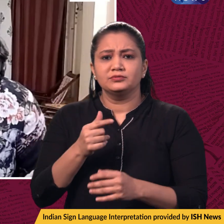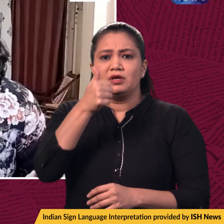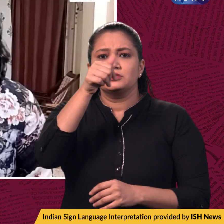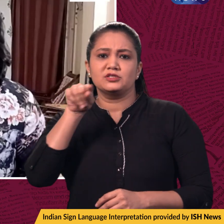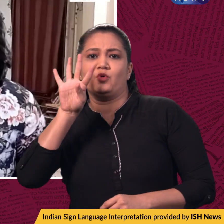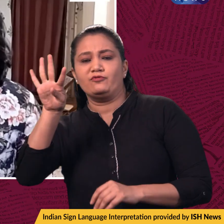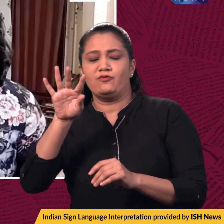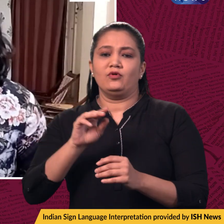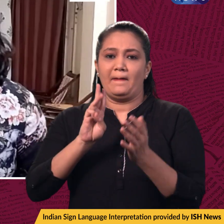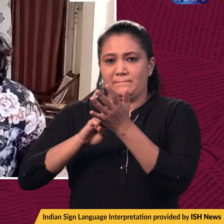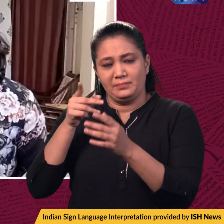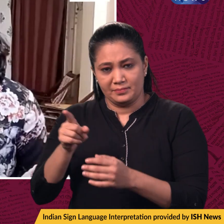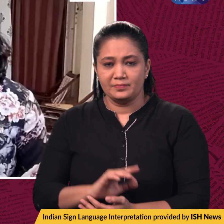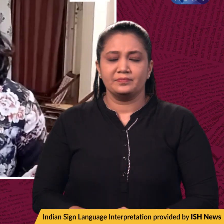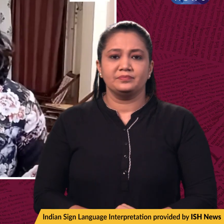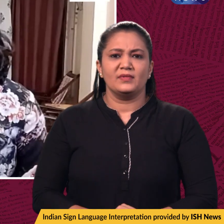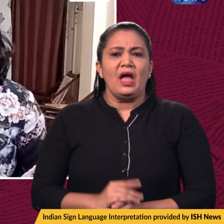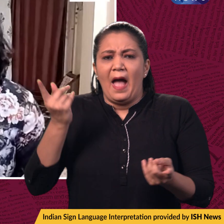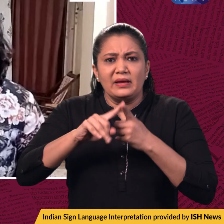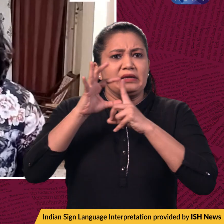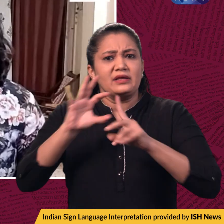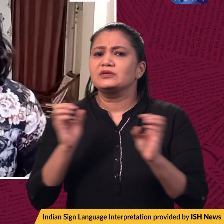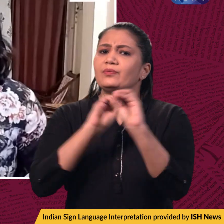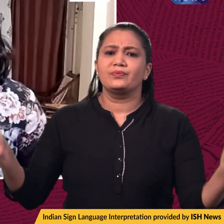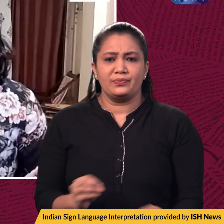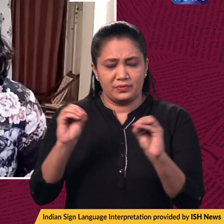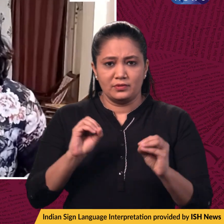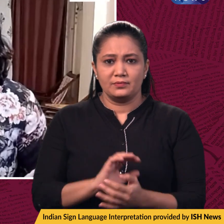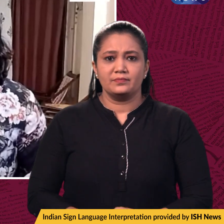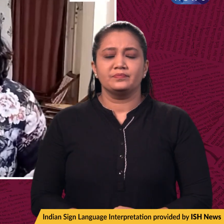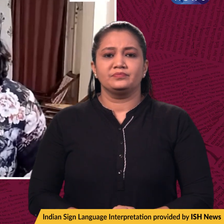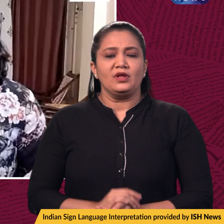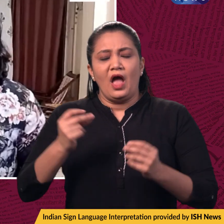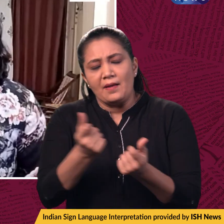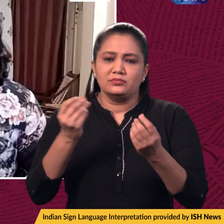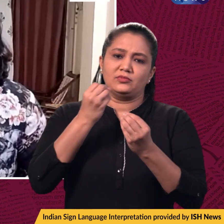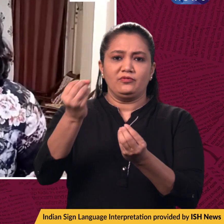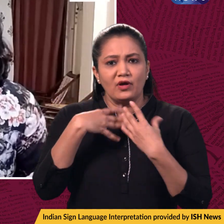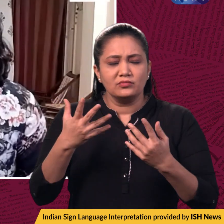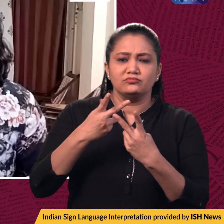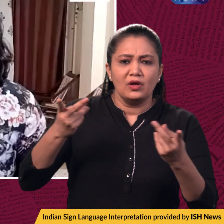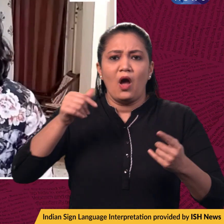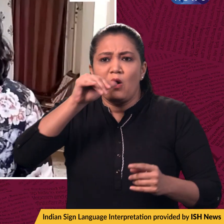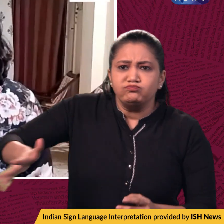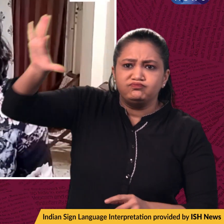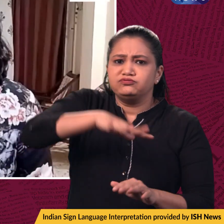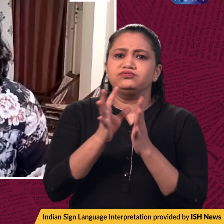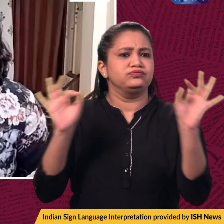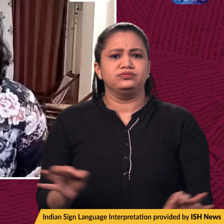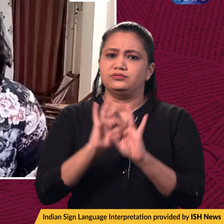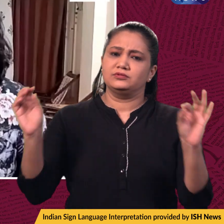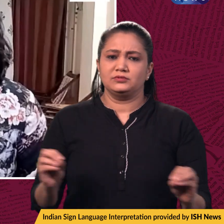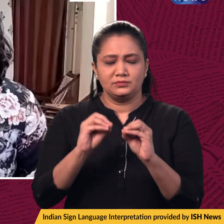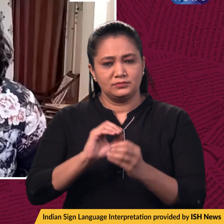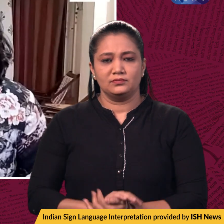of 6.4 magnitude. However, there was no serious damage that was immediately reported and no tsunami